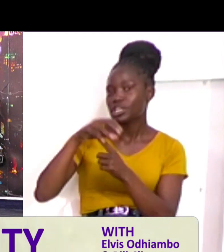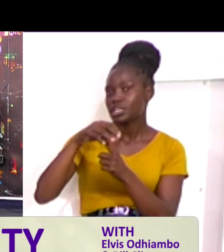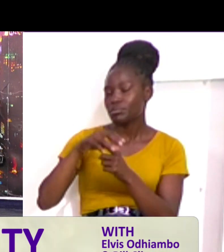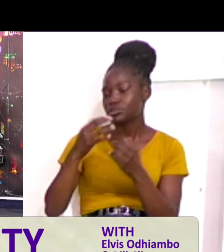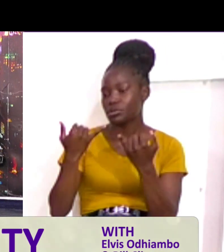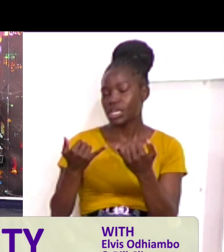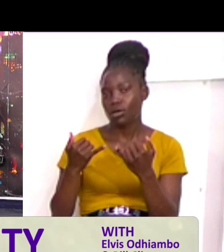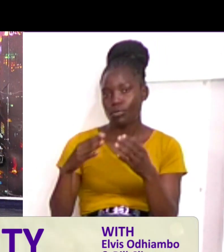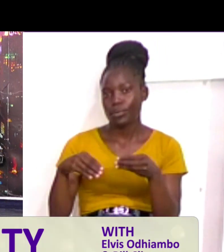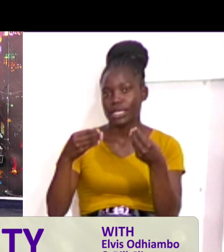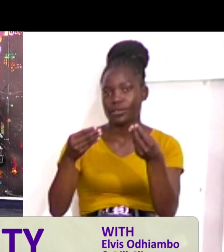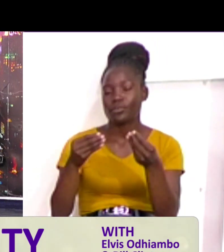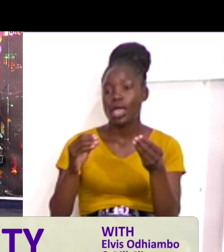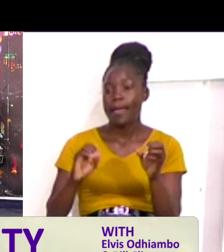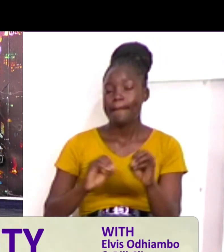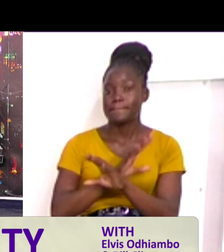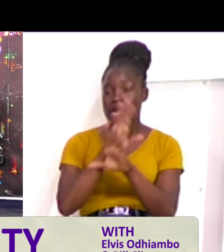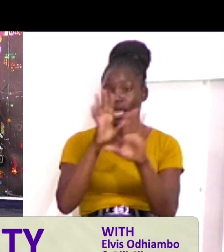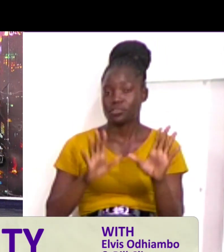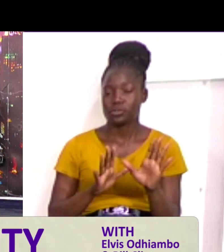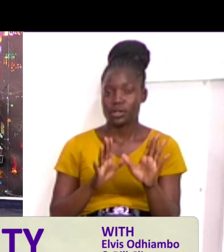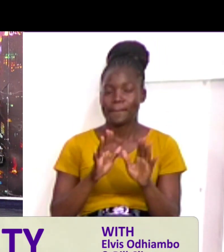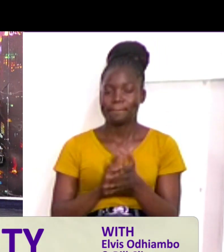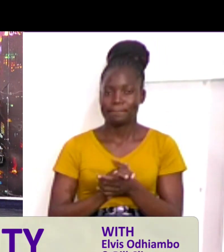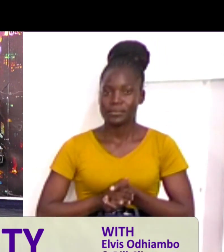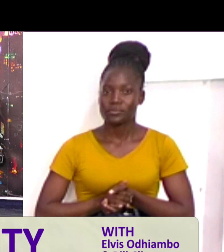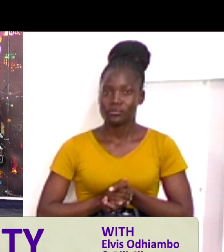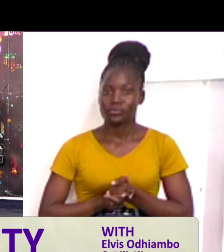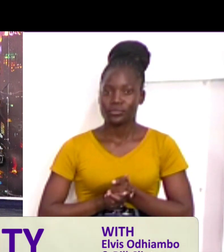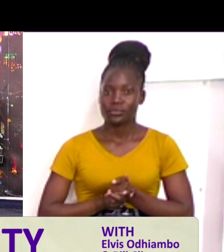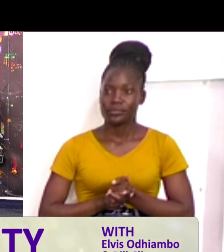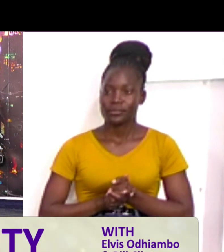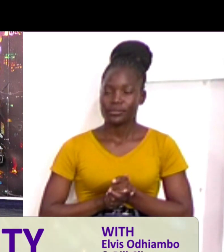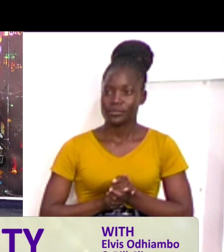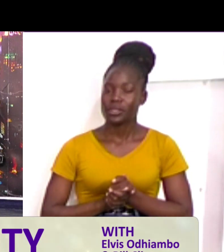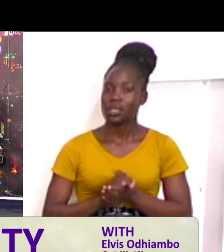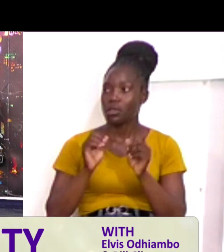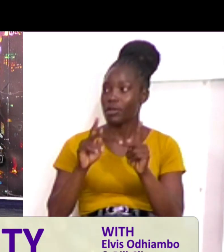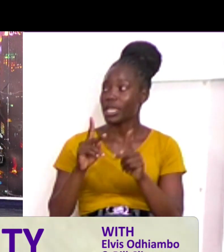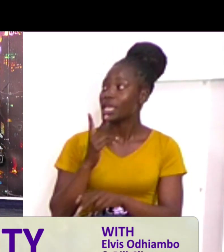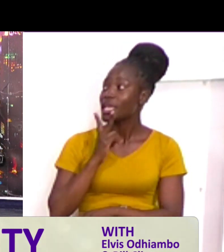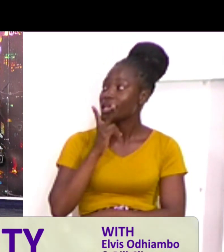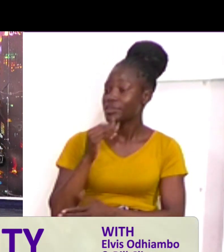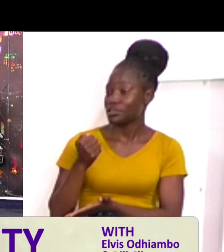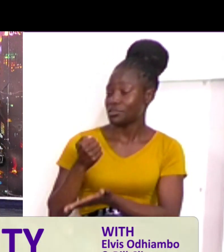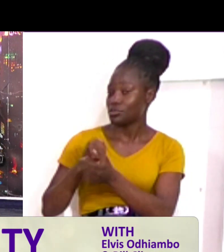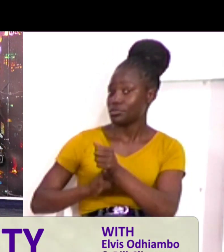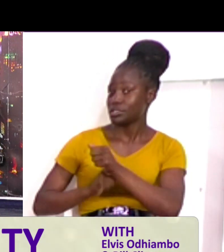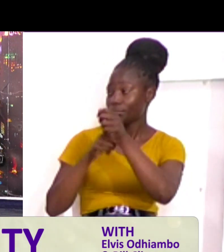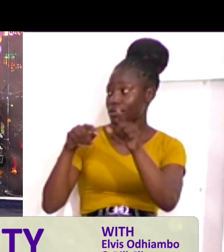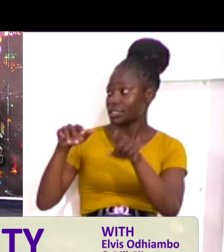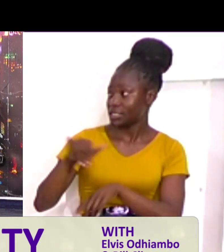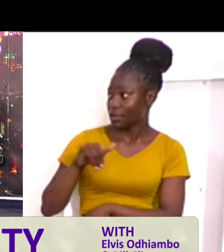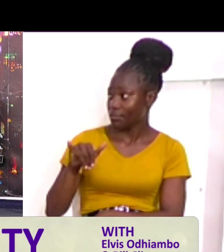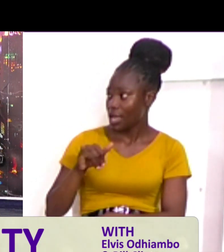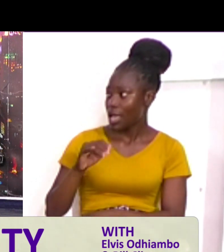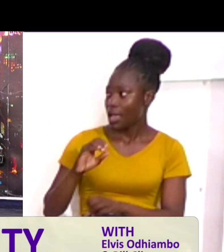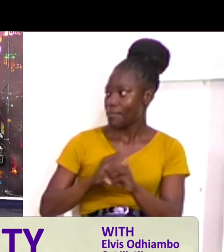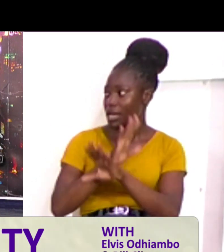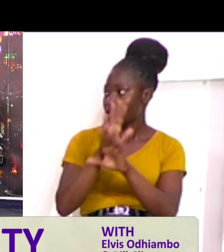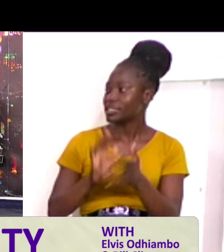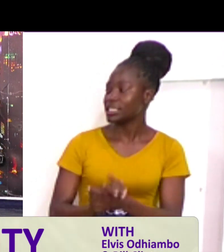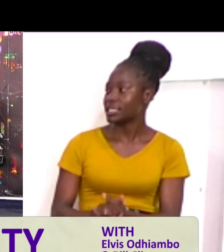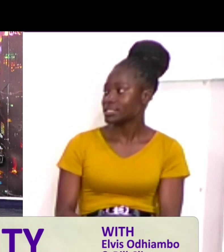give Brighton the benefit of doubt. That benefit of doubt. Kabisa. Elvis, do you support the same statement? Brighton against